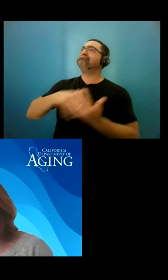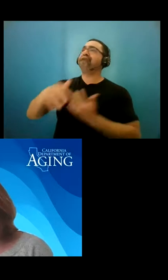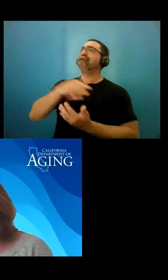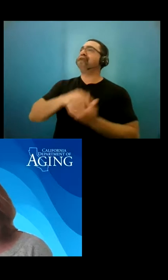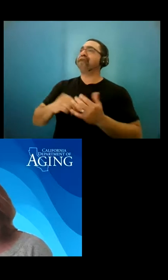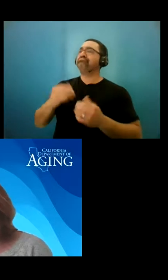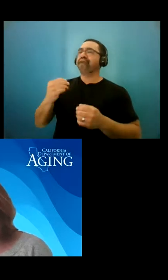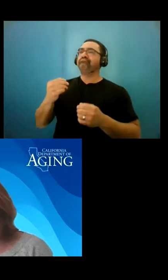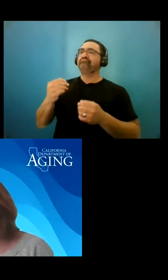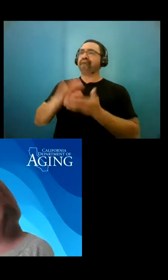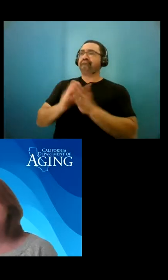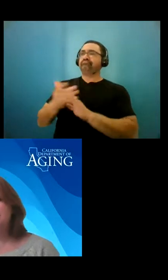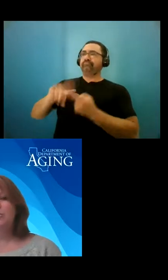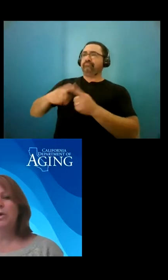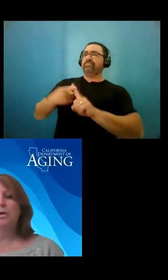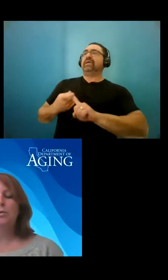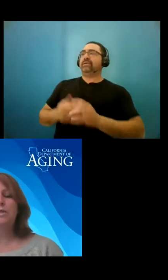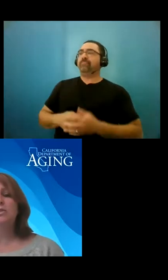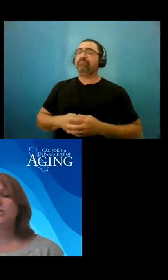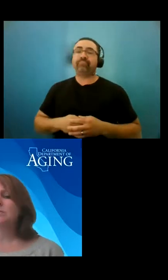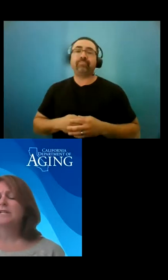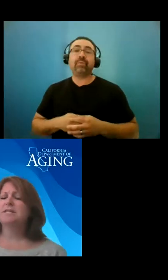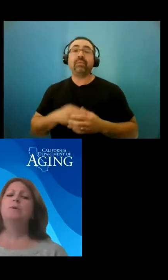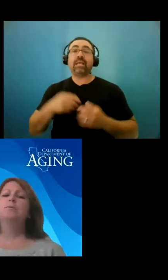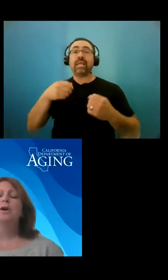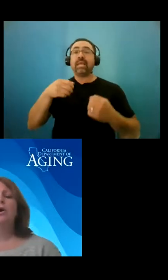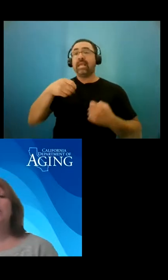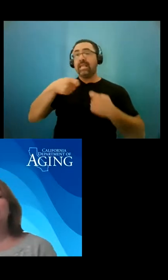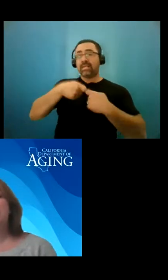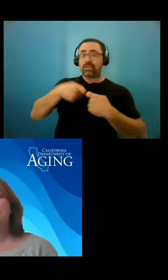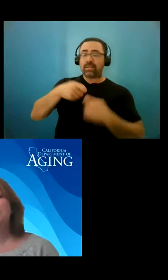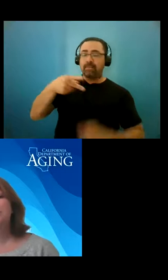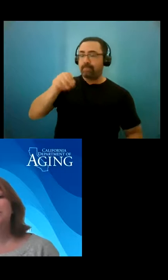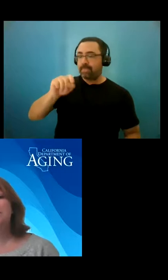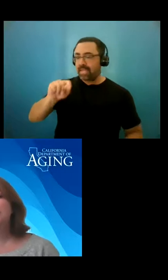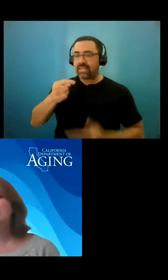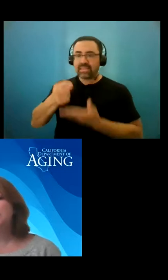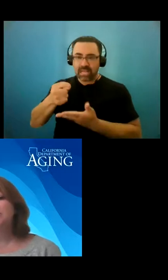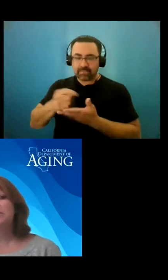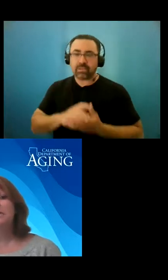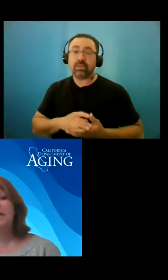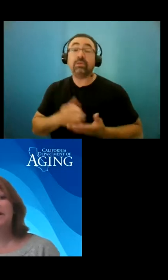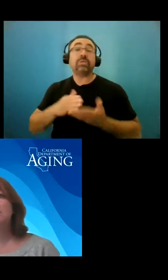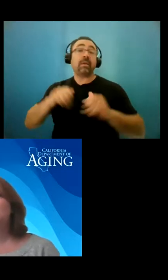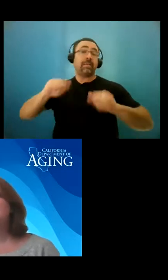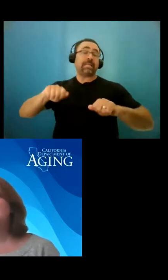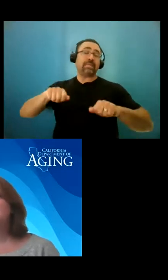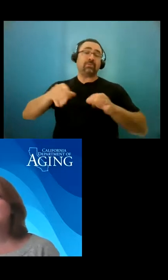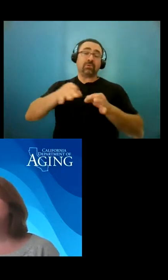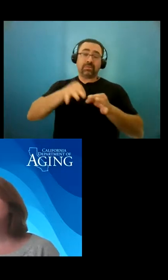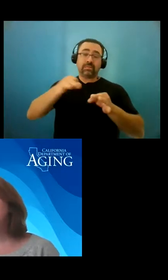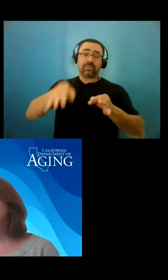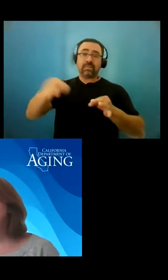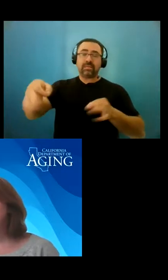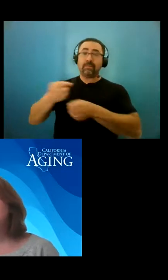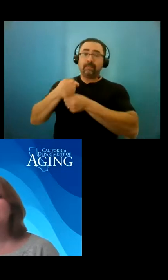So that is where we are with the electronic PETS therapy. We are coming up to some potential delays with